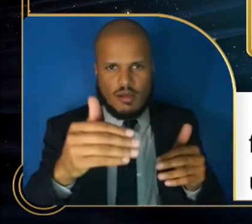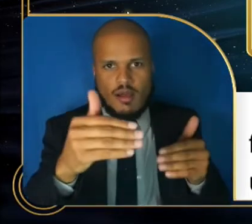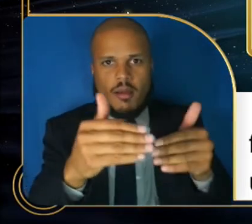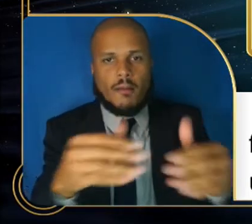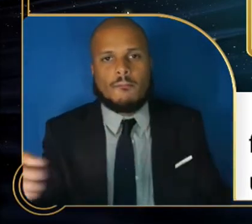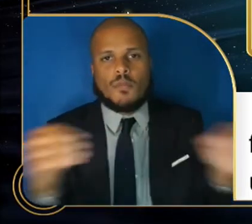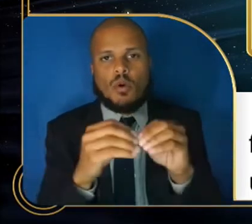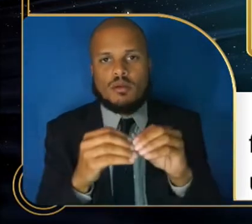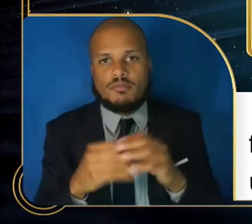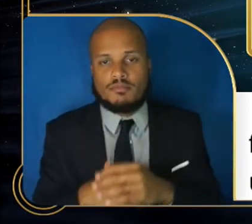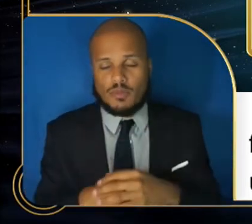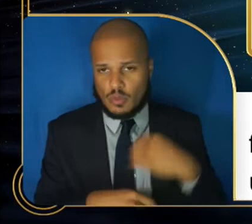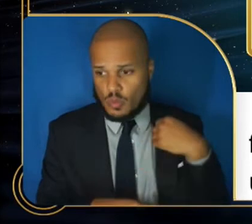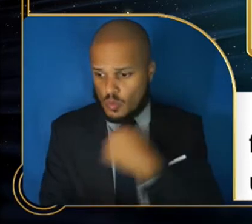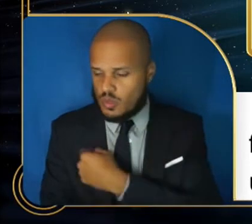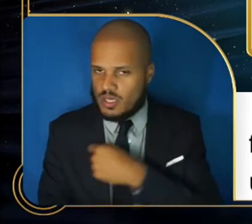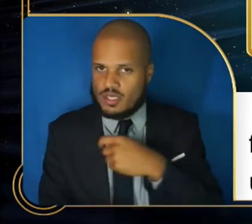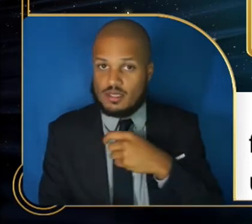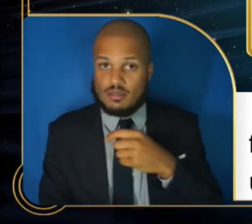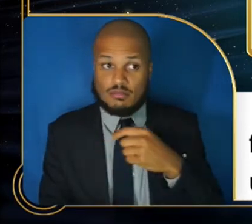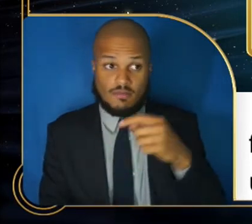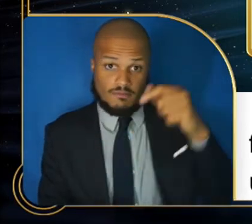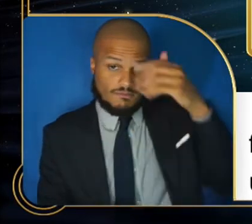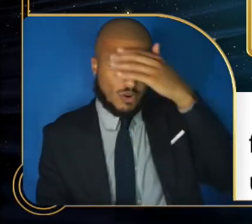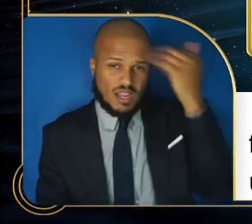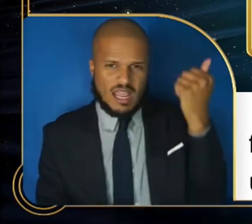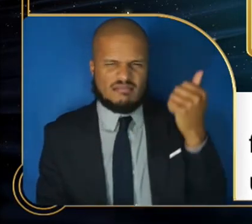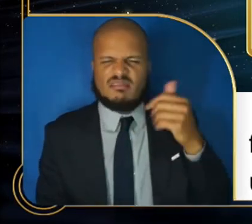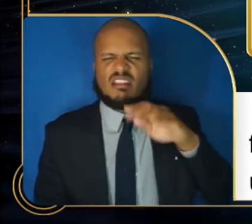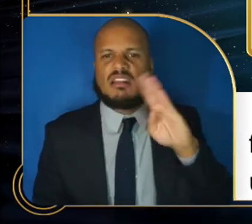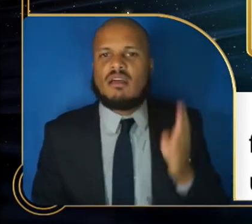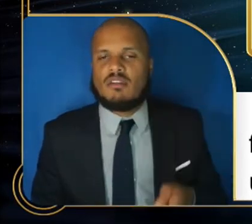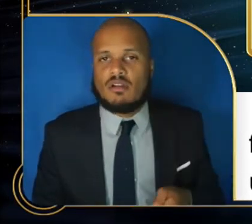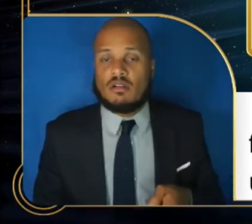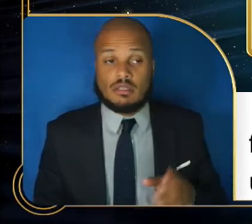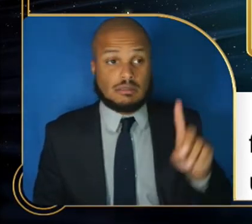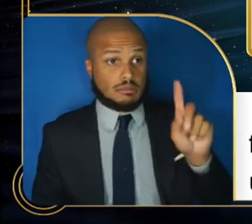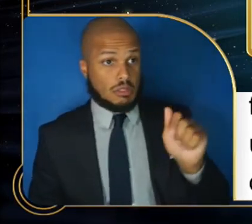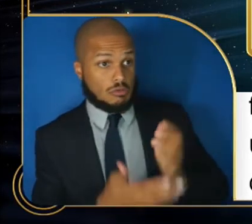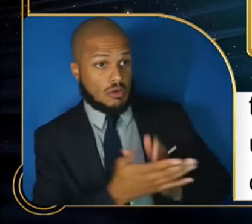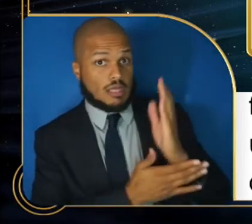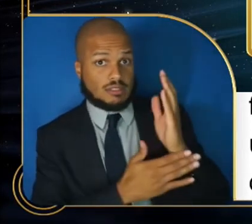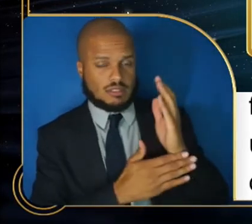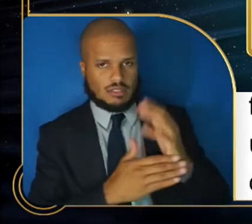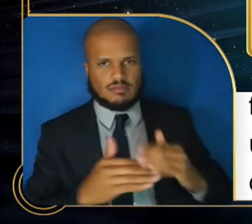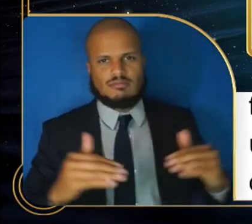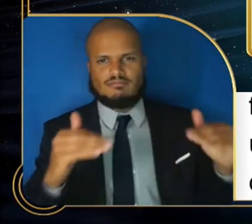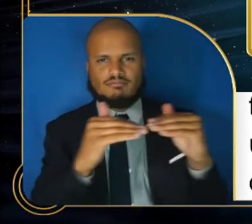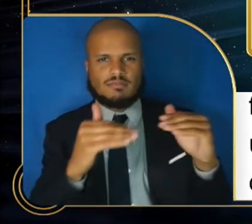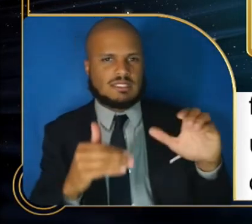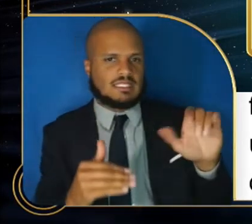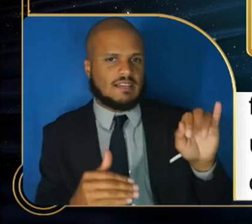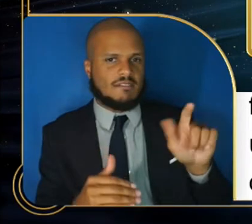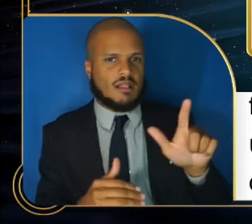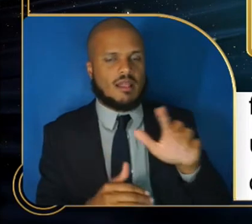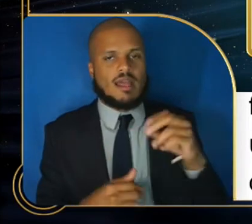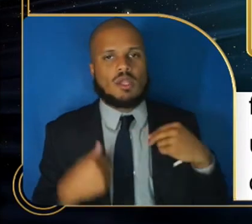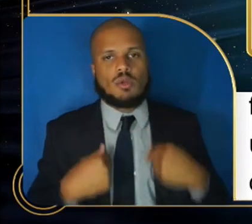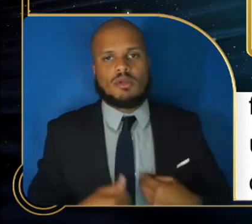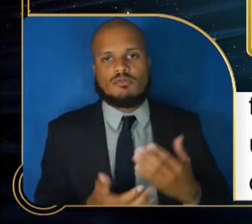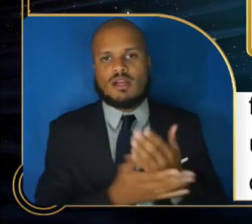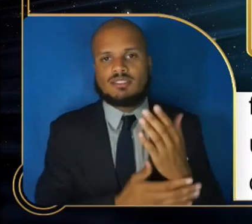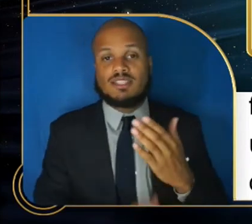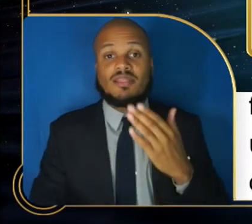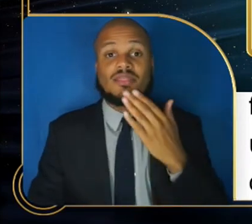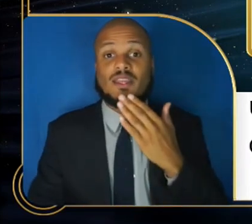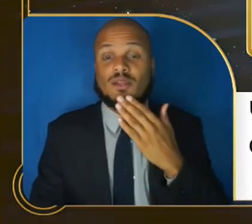we must never forget that disability rights are civil and human rights. Thank you all